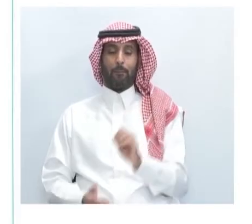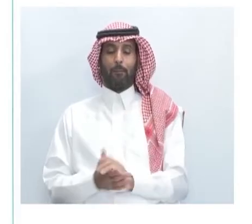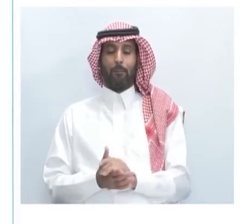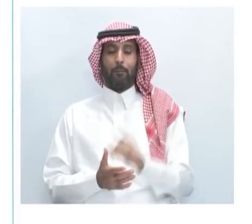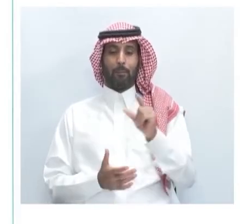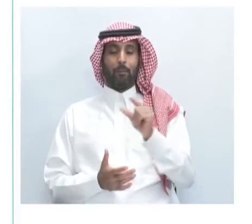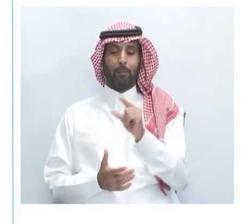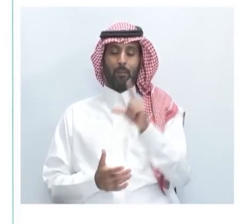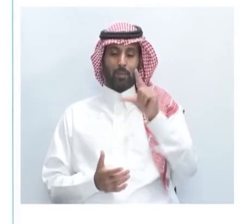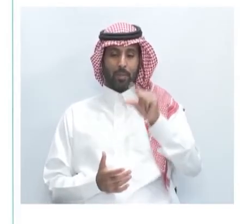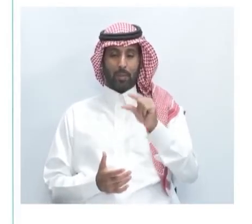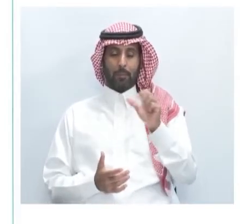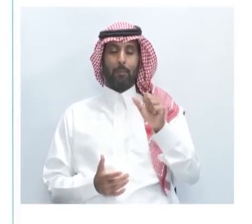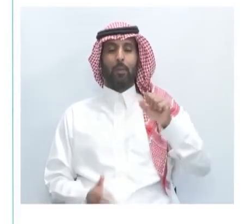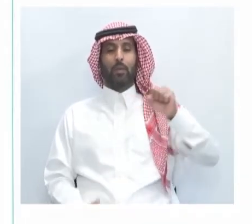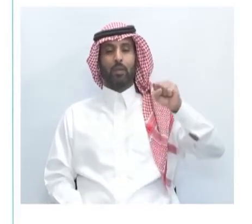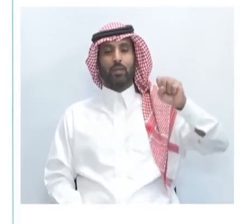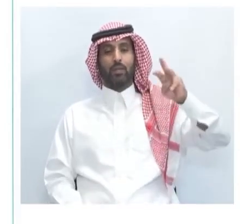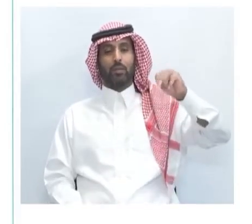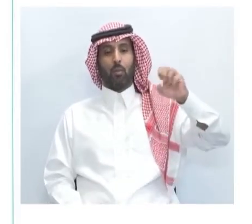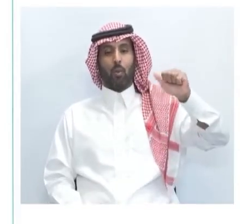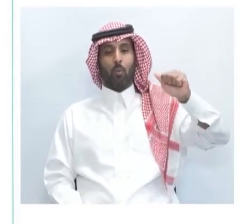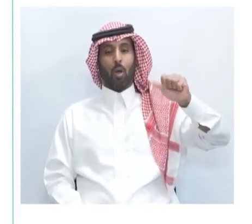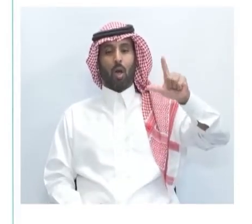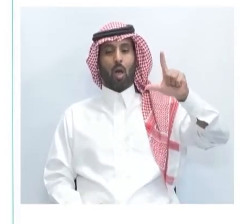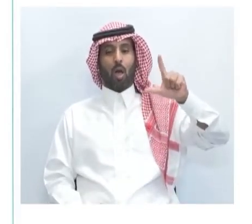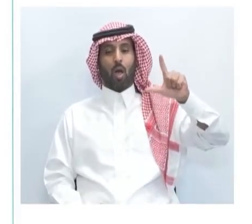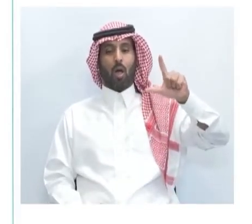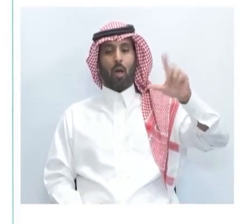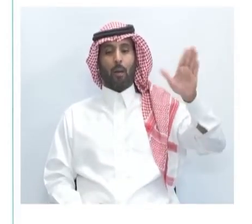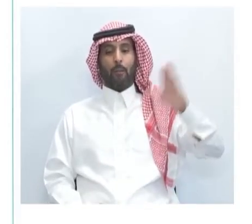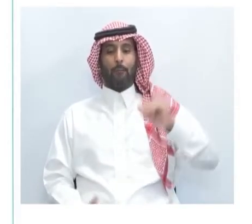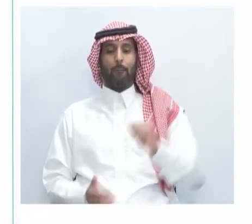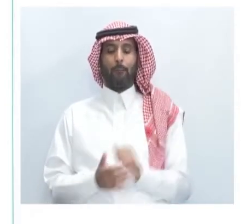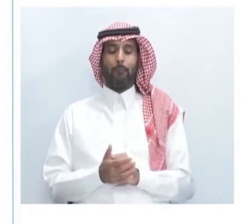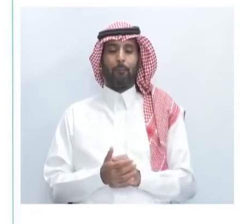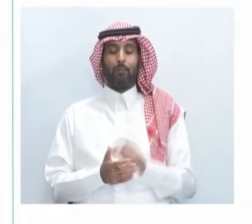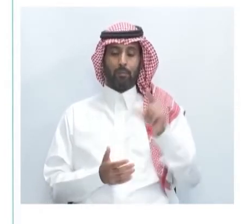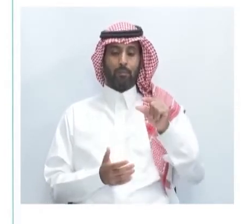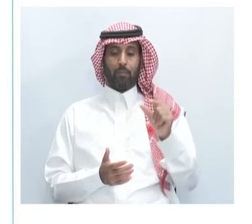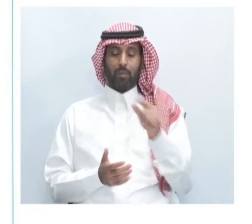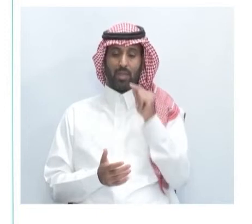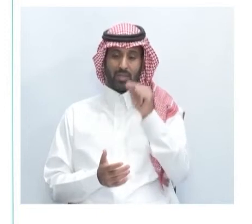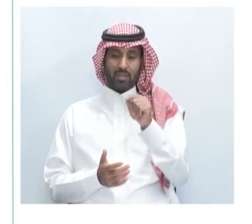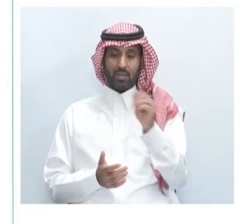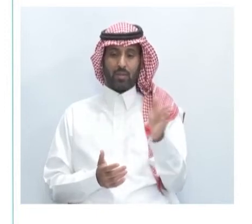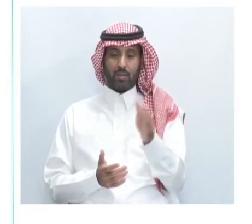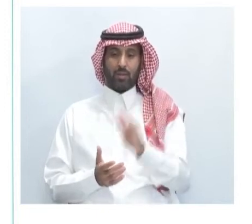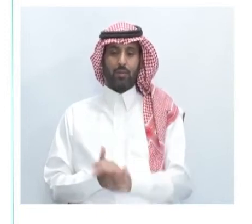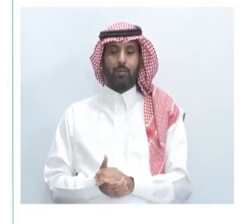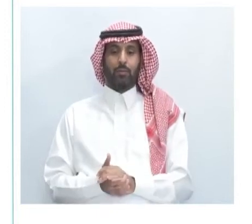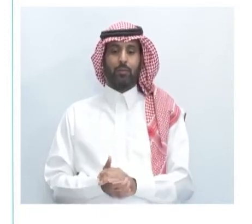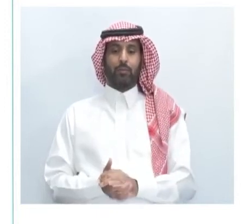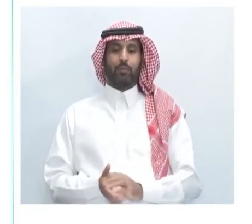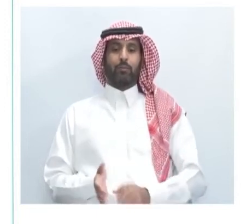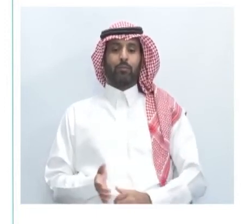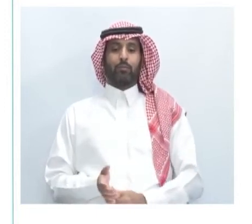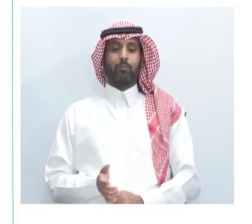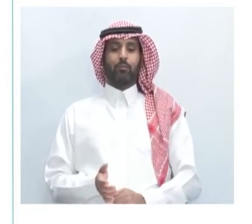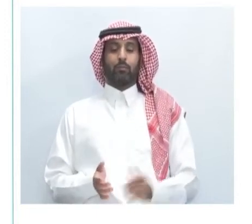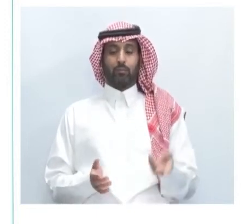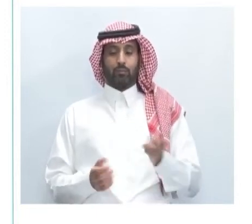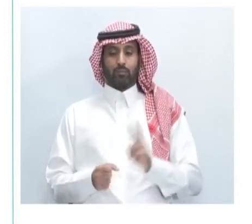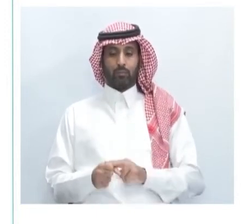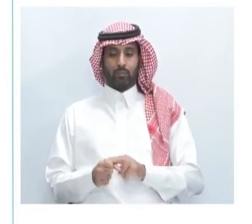SML, SMO, sorry, SMA double L, and we have full stop at the end of the sentence. So